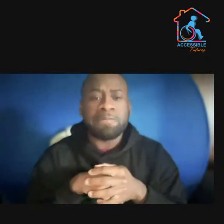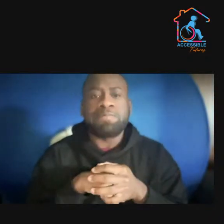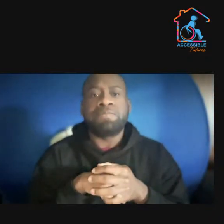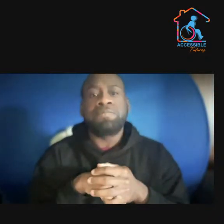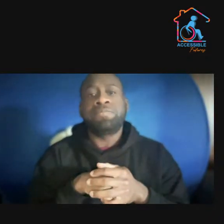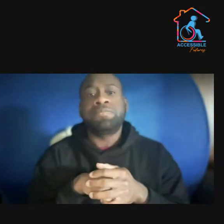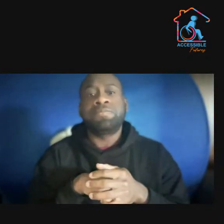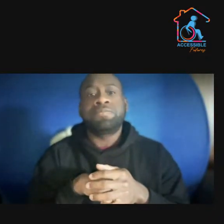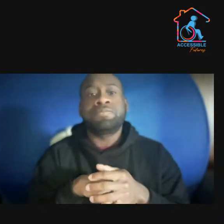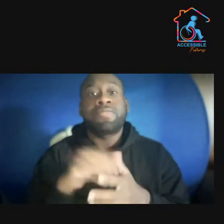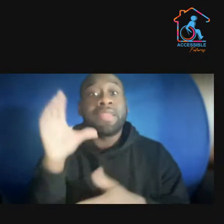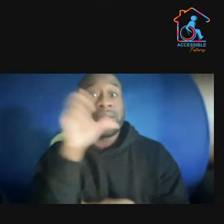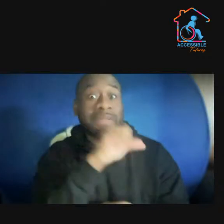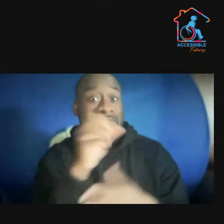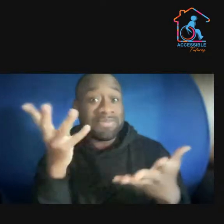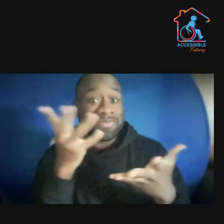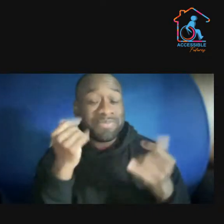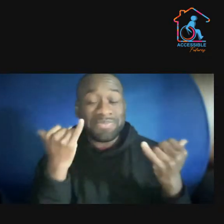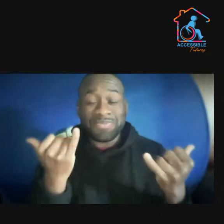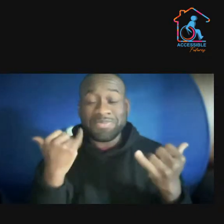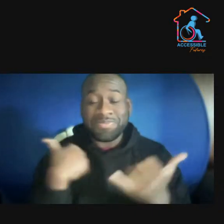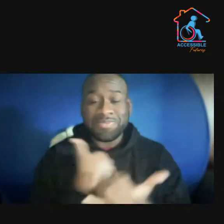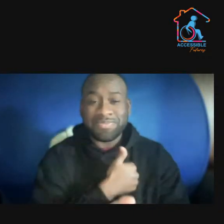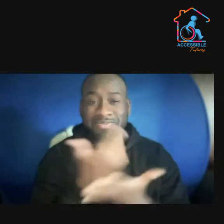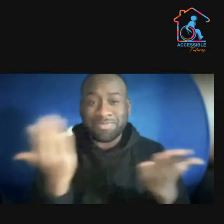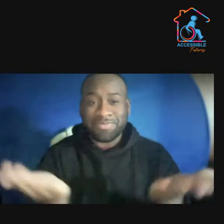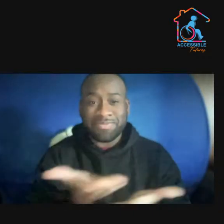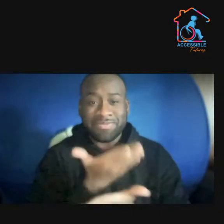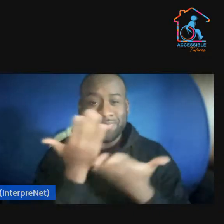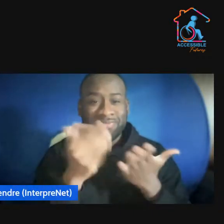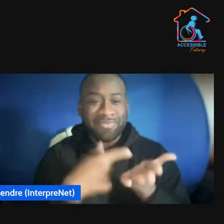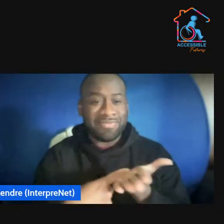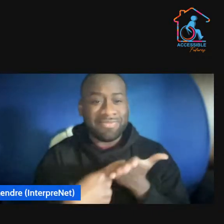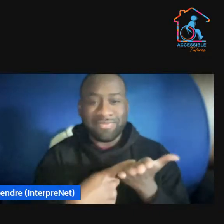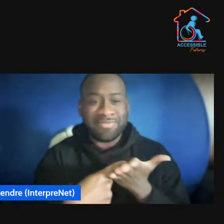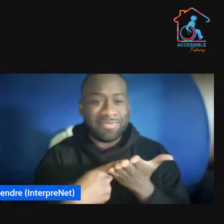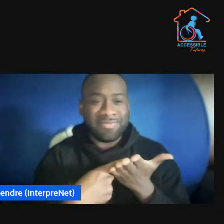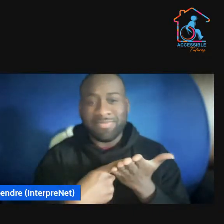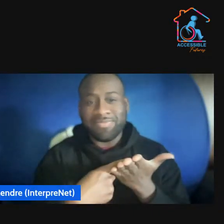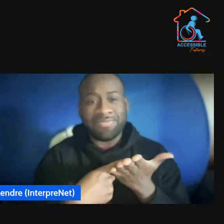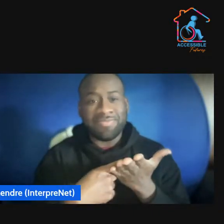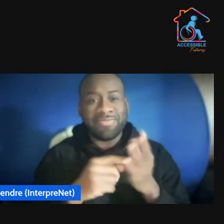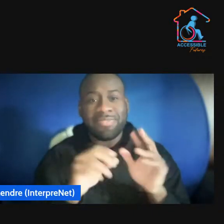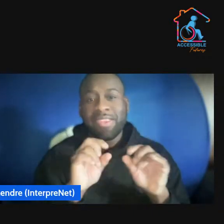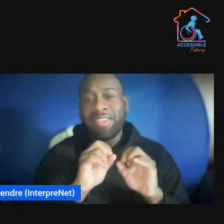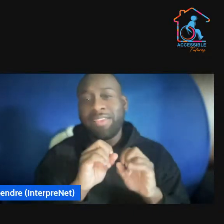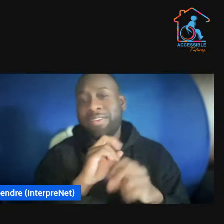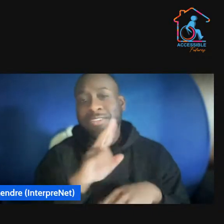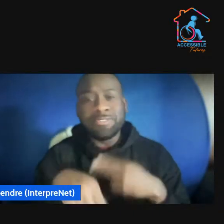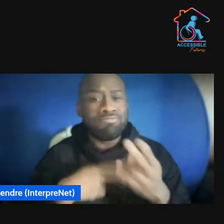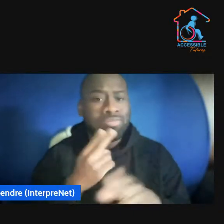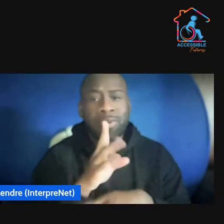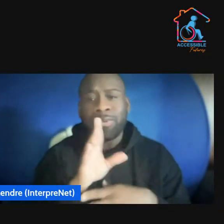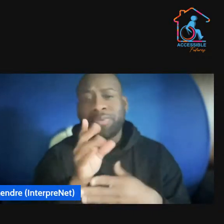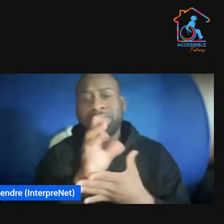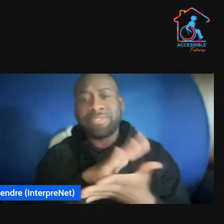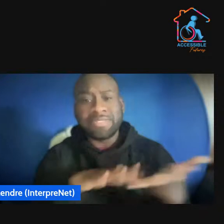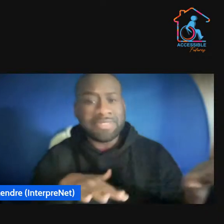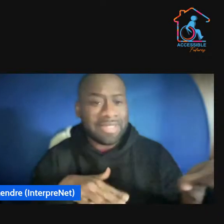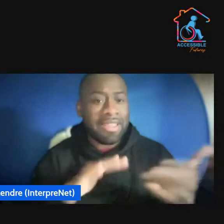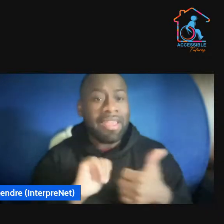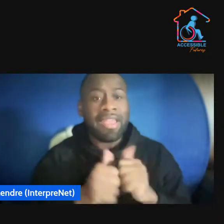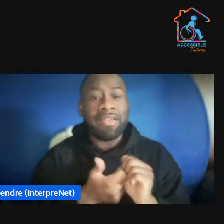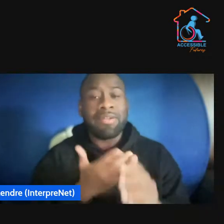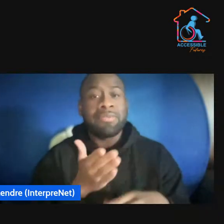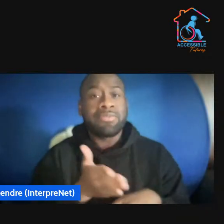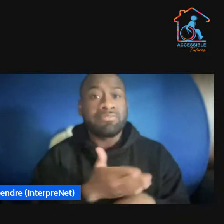And today we are here to talk about universal design, what it is, how we can implement it, and why